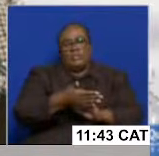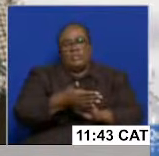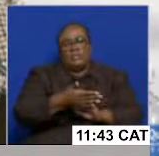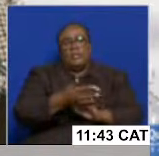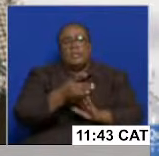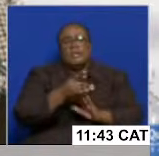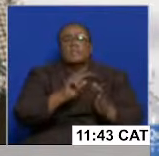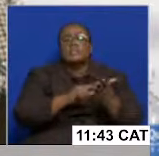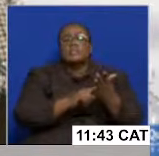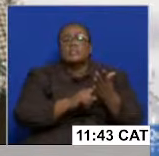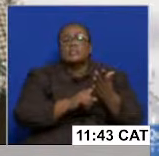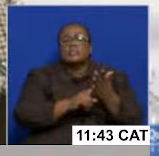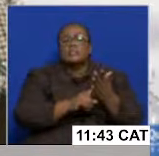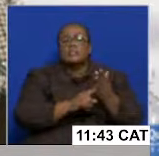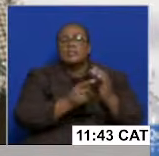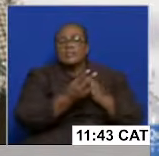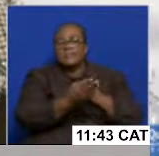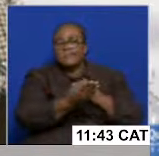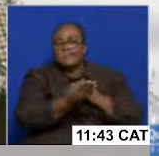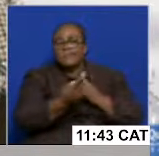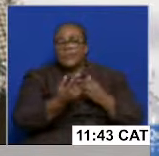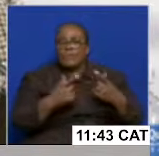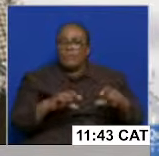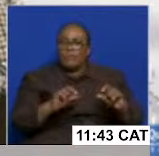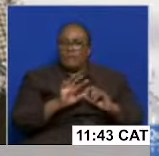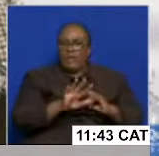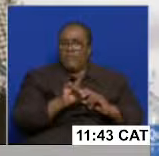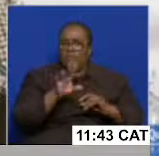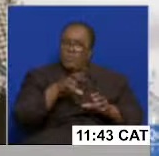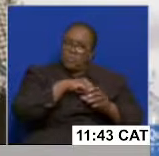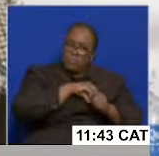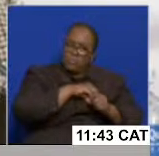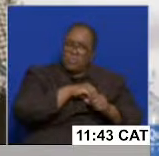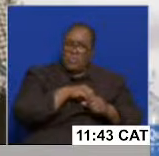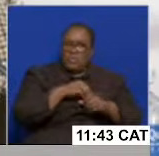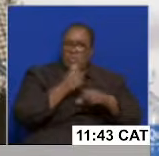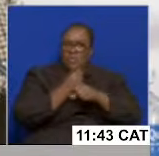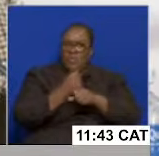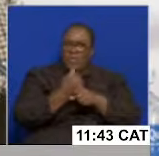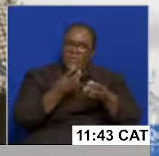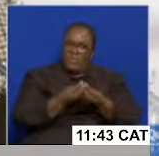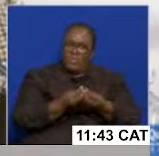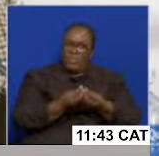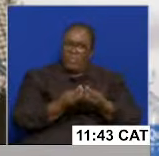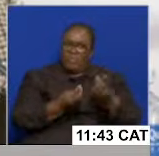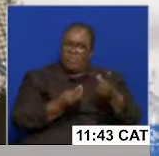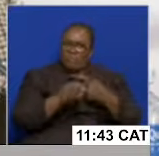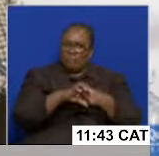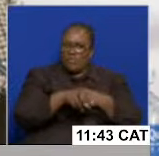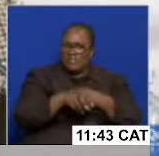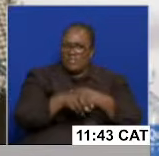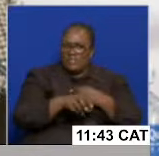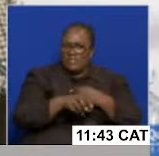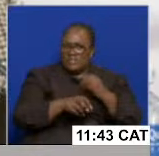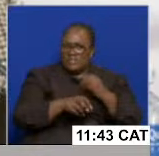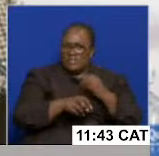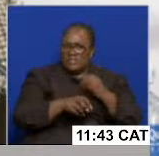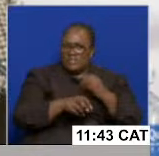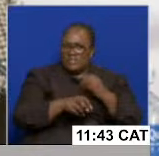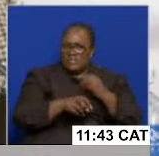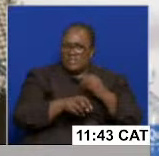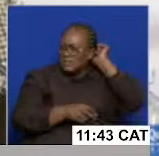5? Were you part of a joint operation with province where you were tasked? No, I was not. You were